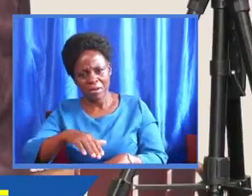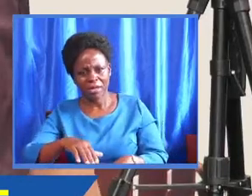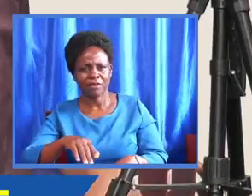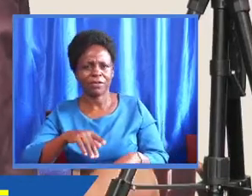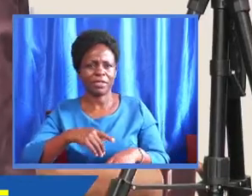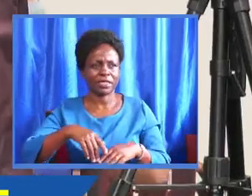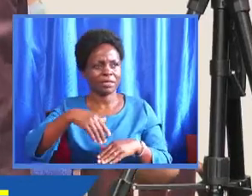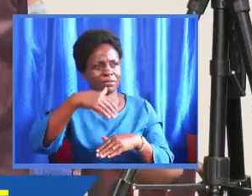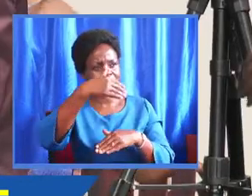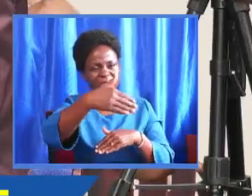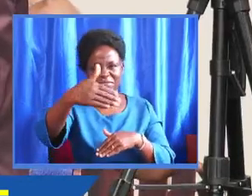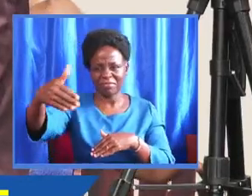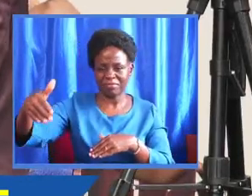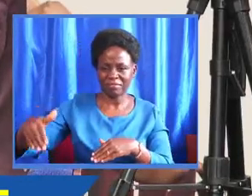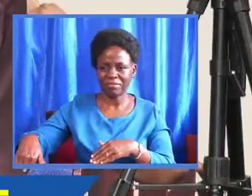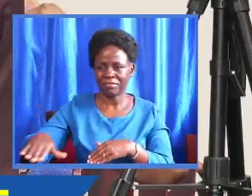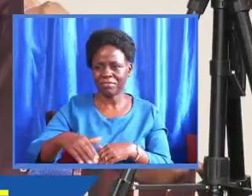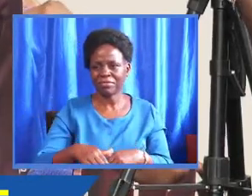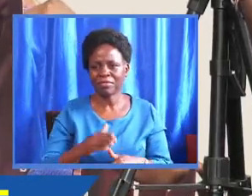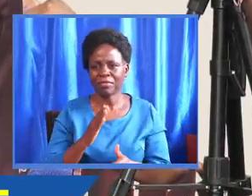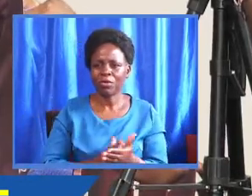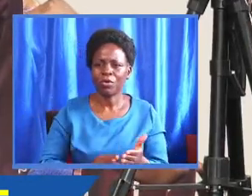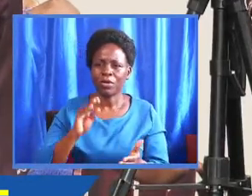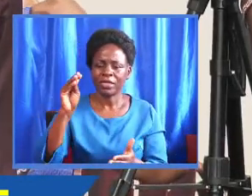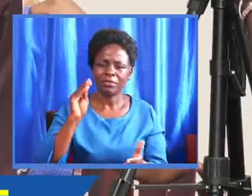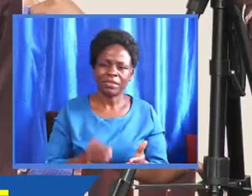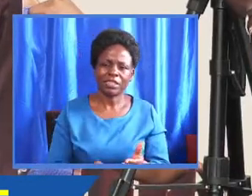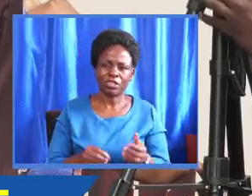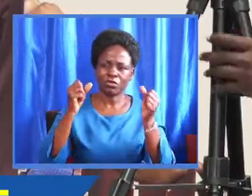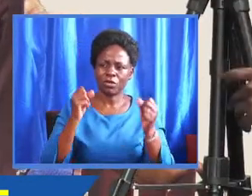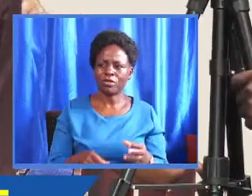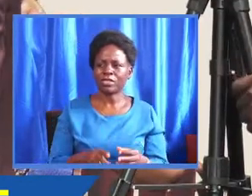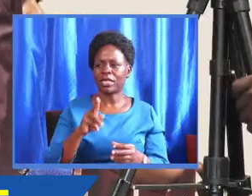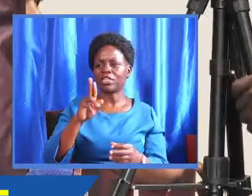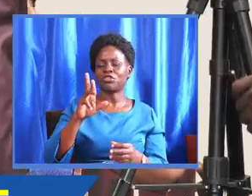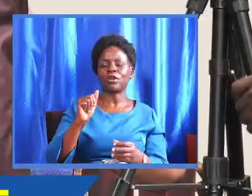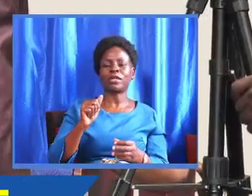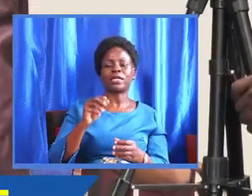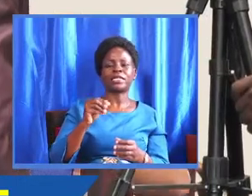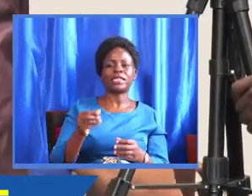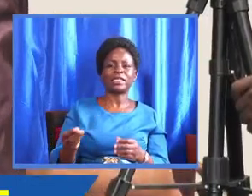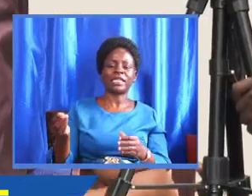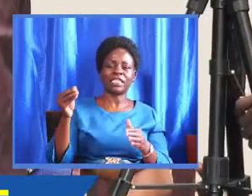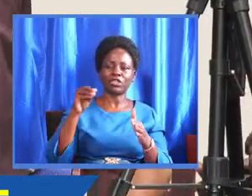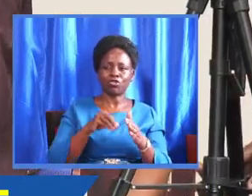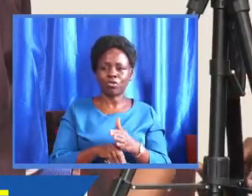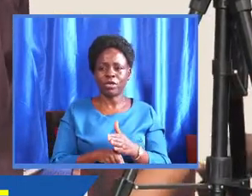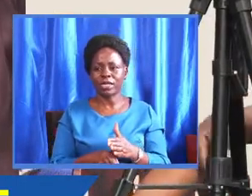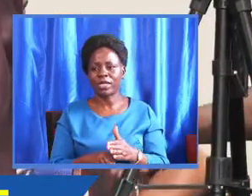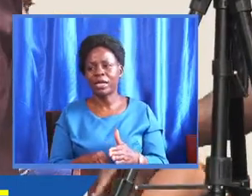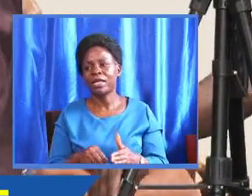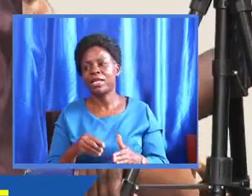urban areas. Percentage jiji jetuwa filwanga URA, ezazili no kuyingira, then neba nanyini bizimbe